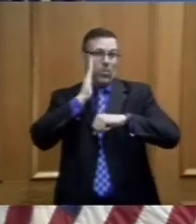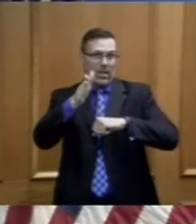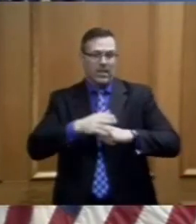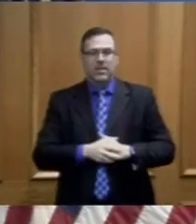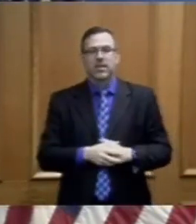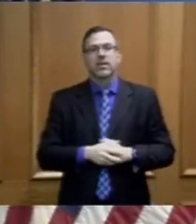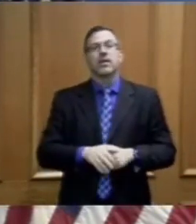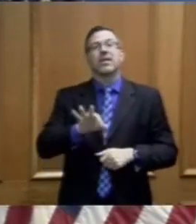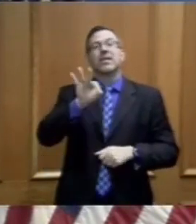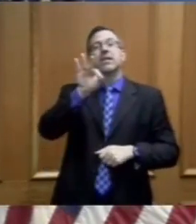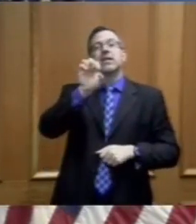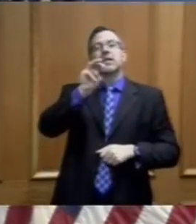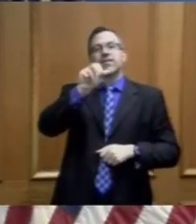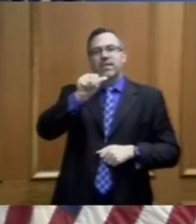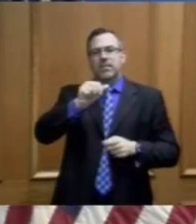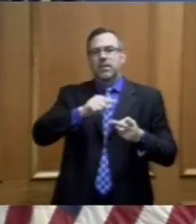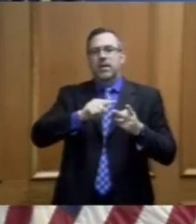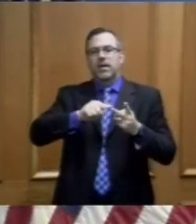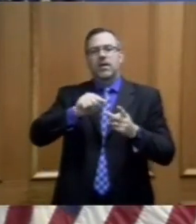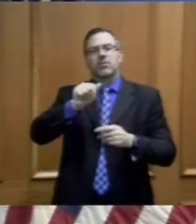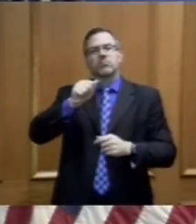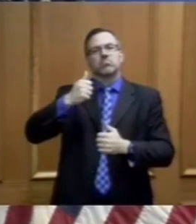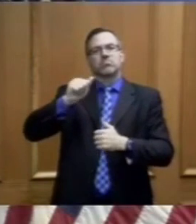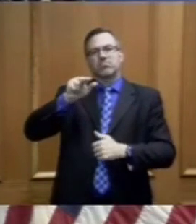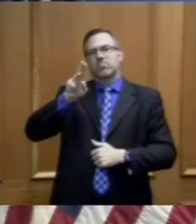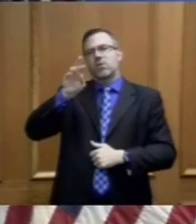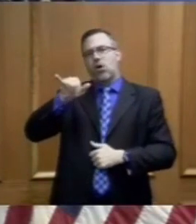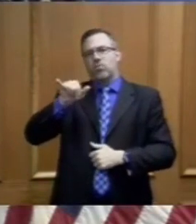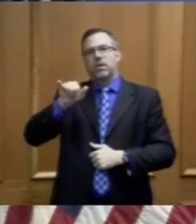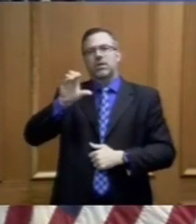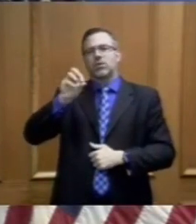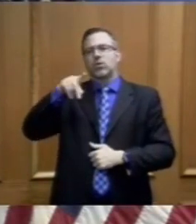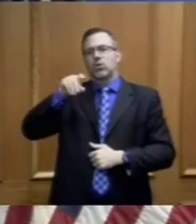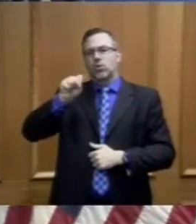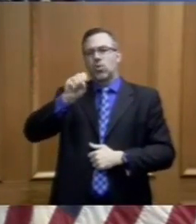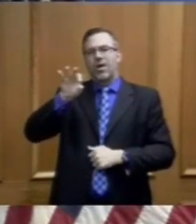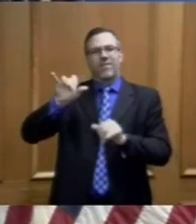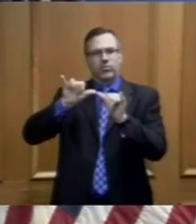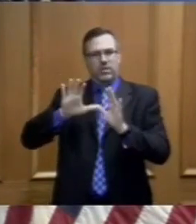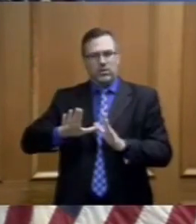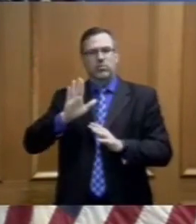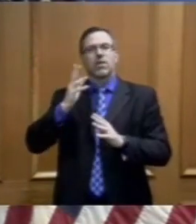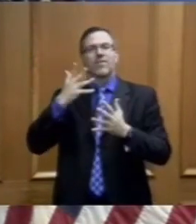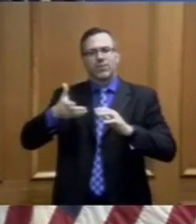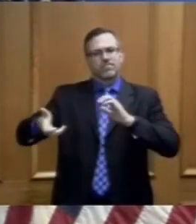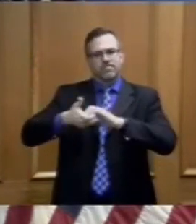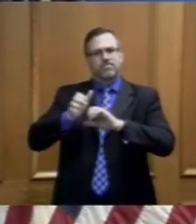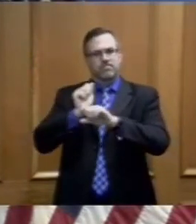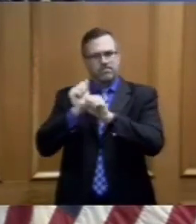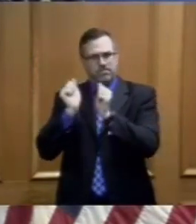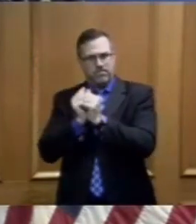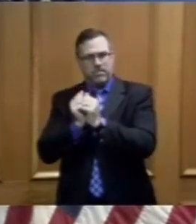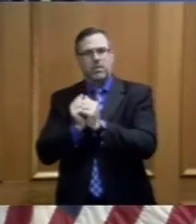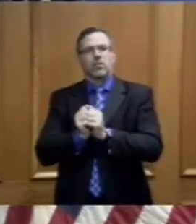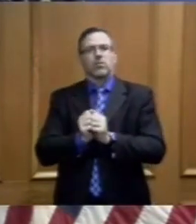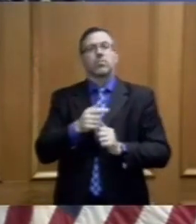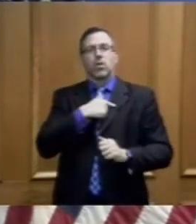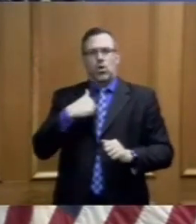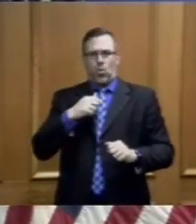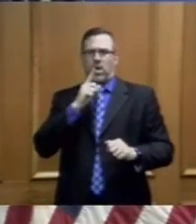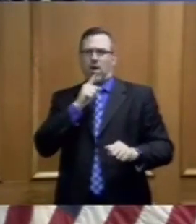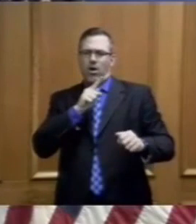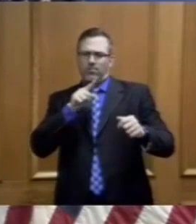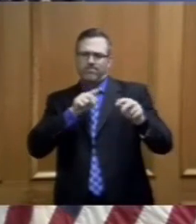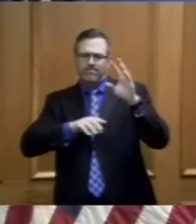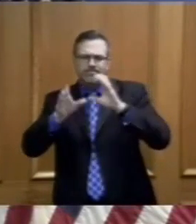in partnership with our state in responding to this crisis. Through our partnership with the Corps of Engineers, we're assessing sites